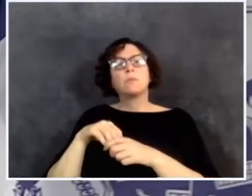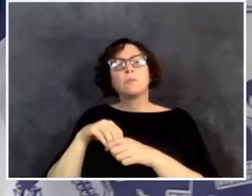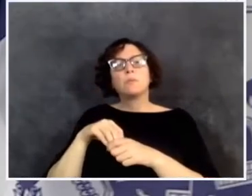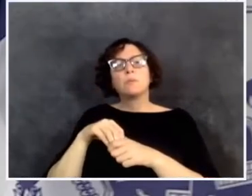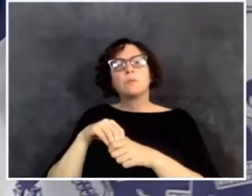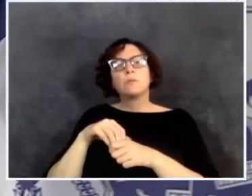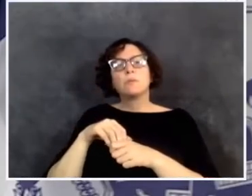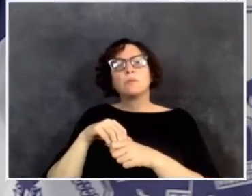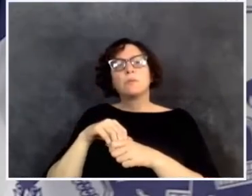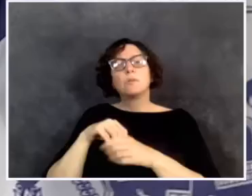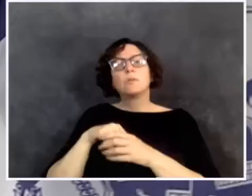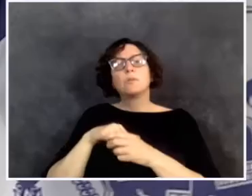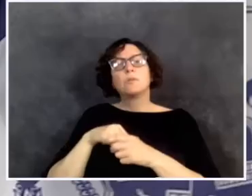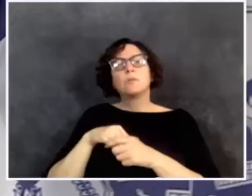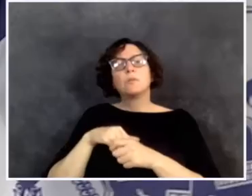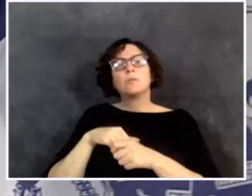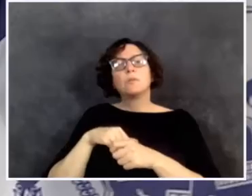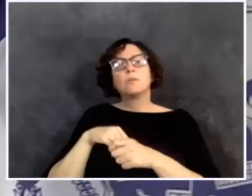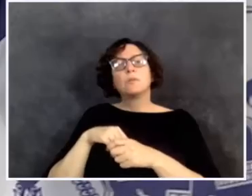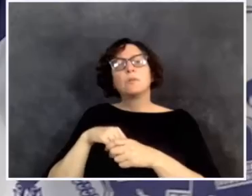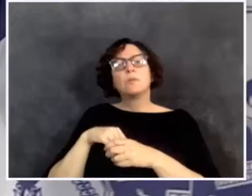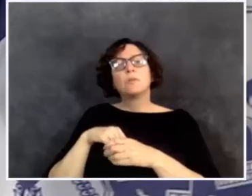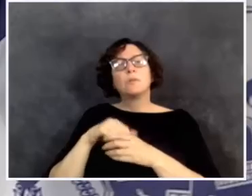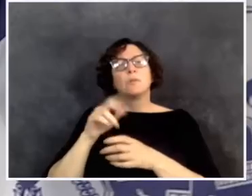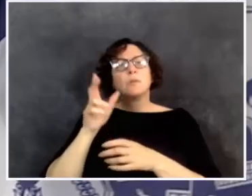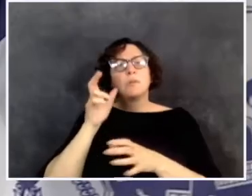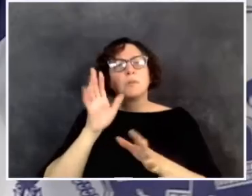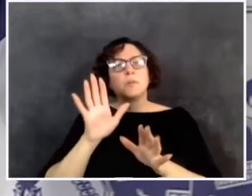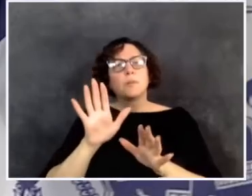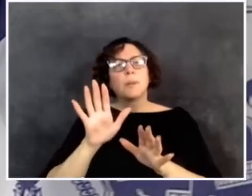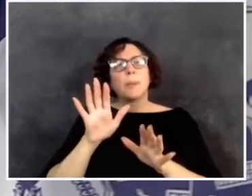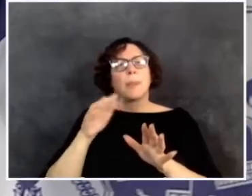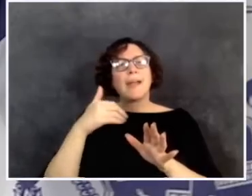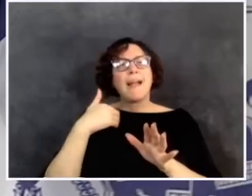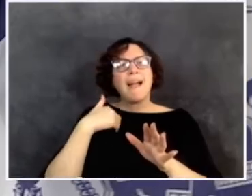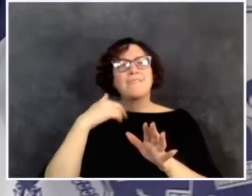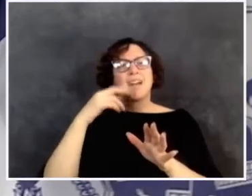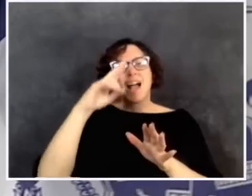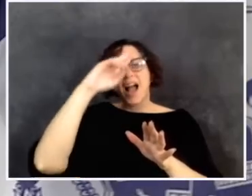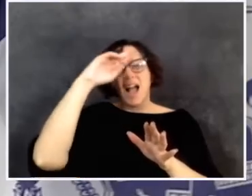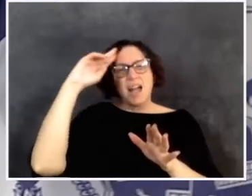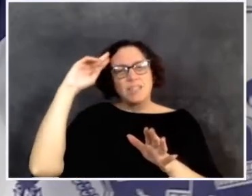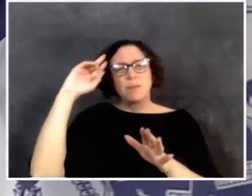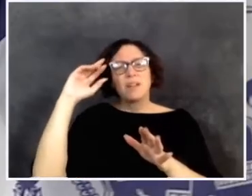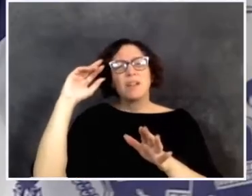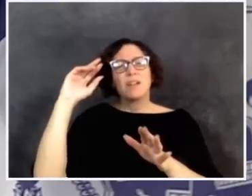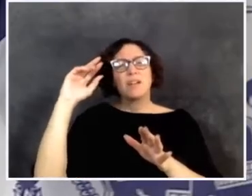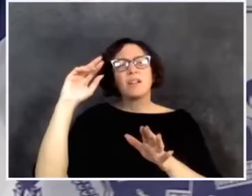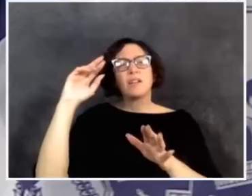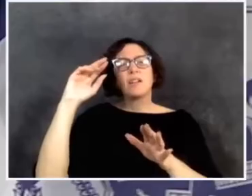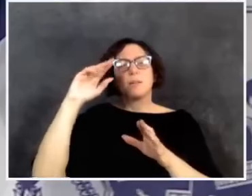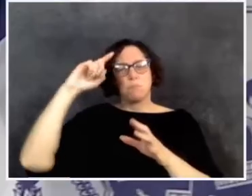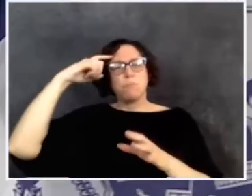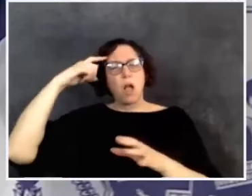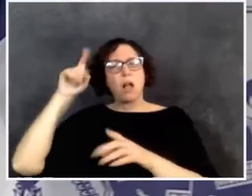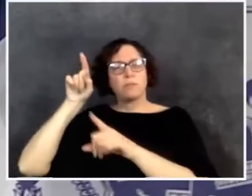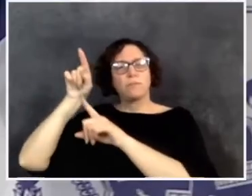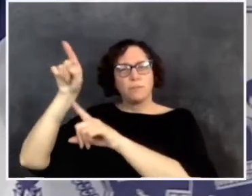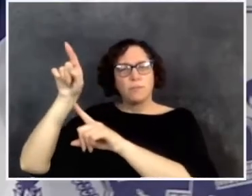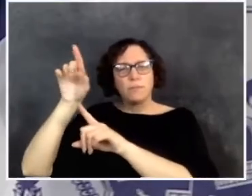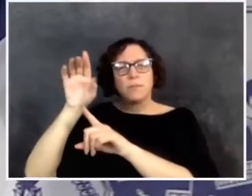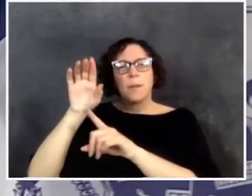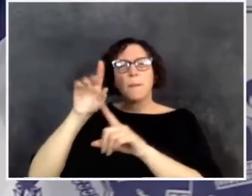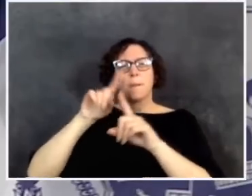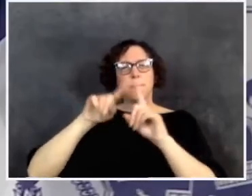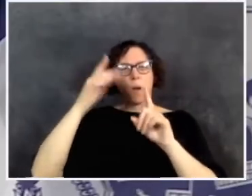that? Well, Deborah Lee, on that point, look, the entire reality of the field hospitals changed in a